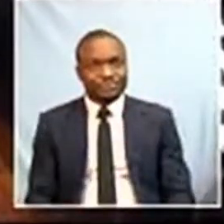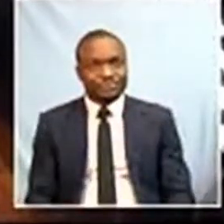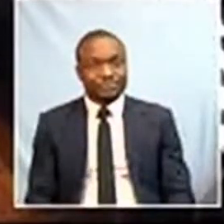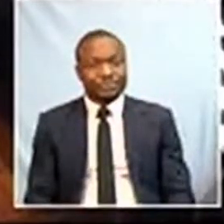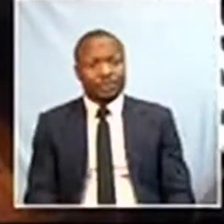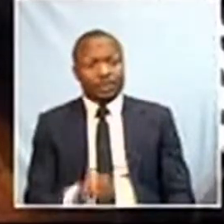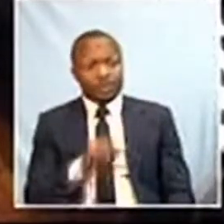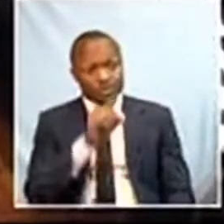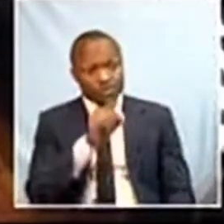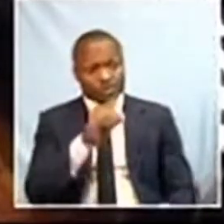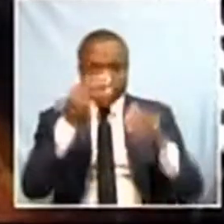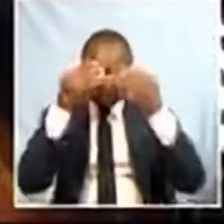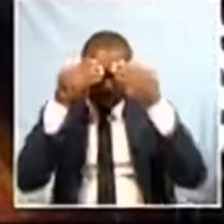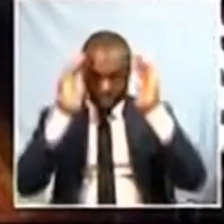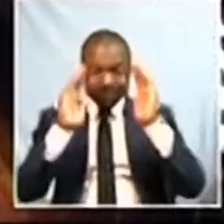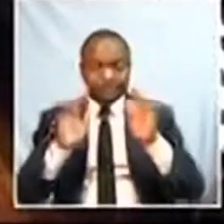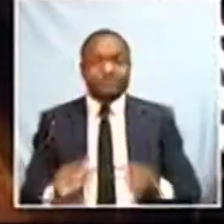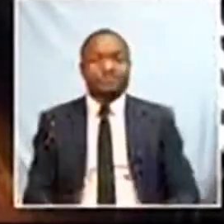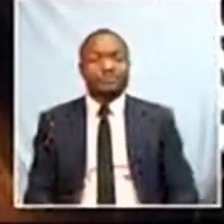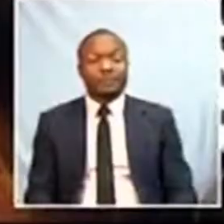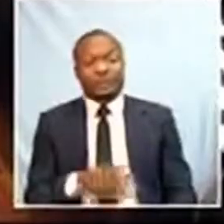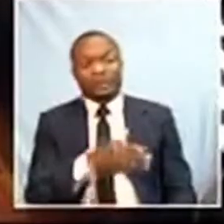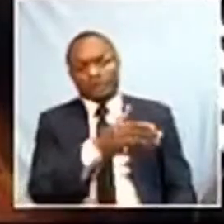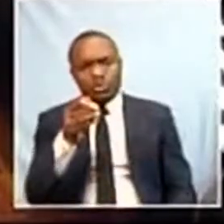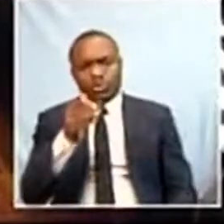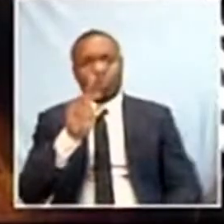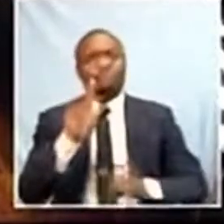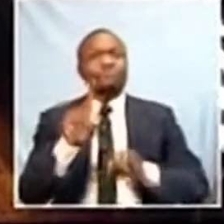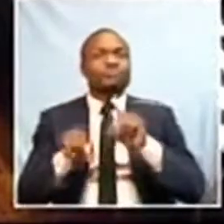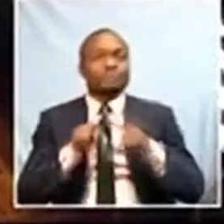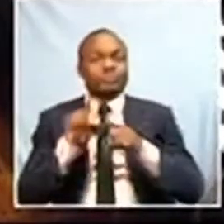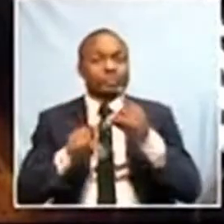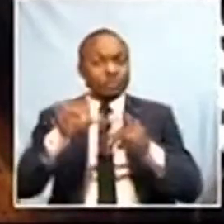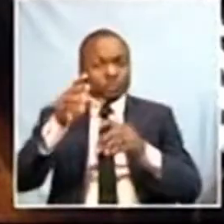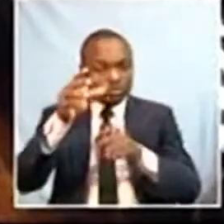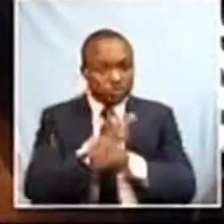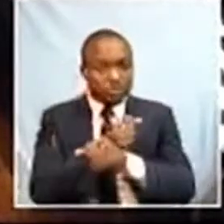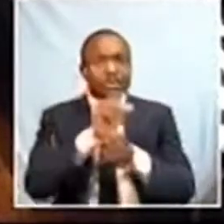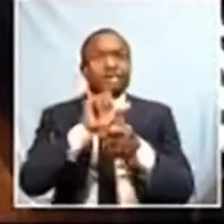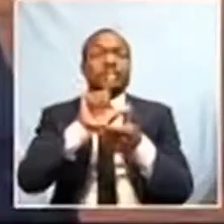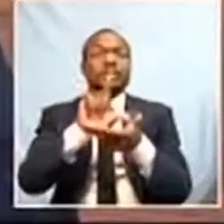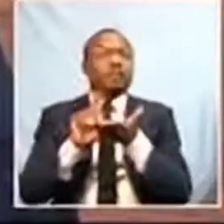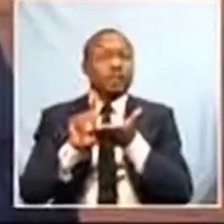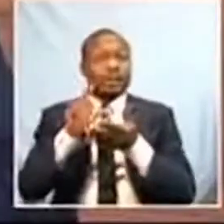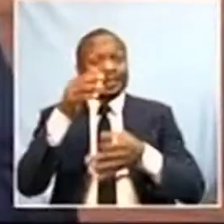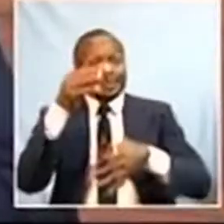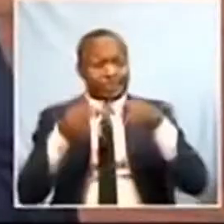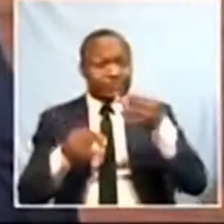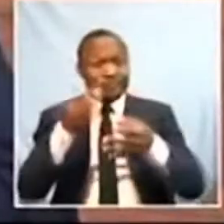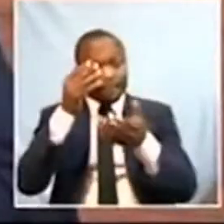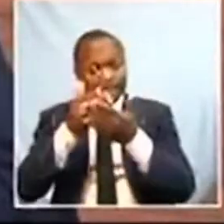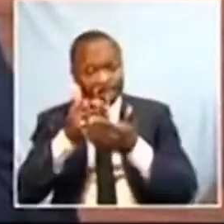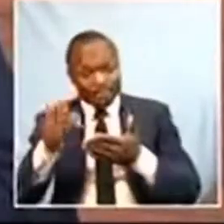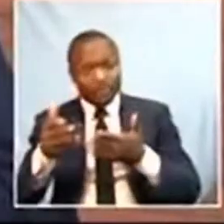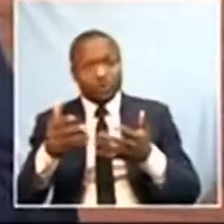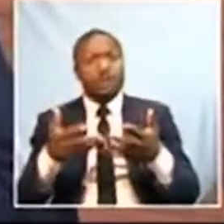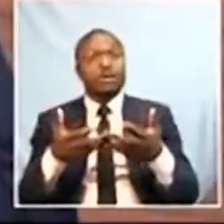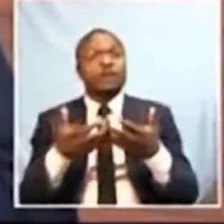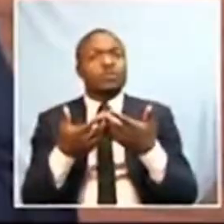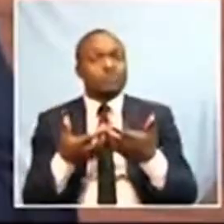You are aware also that among those people that could have gotten the loans, if they had bought any